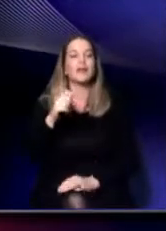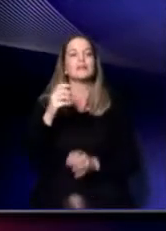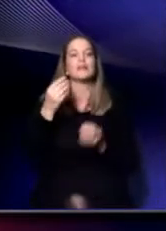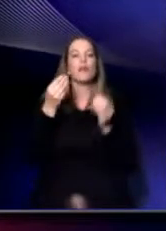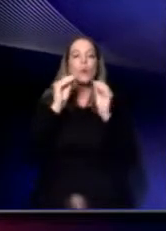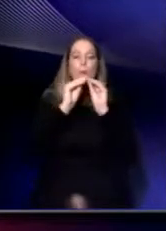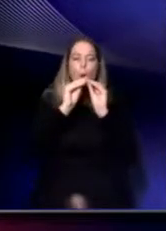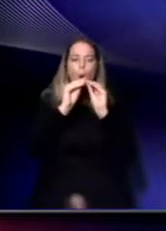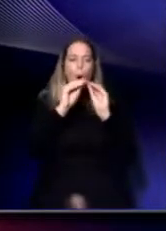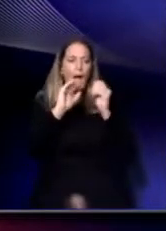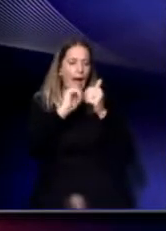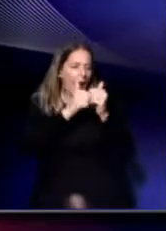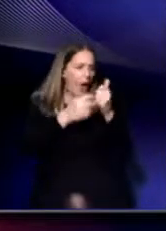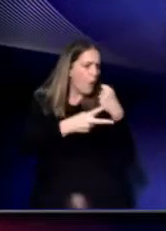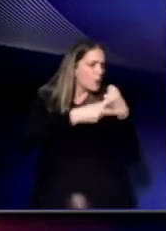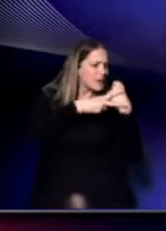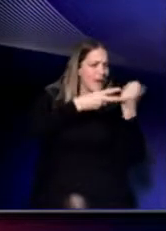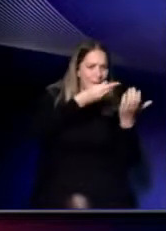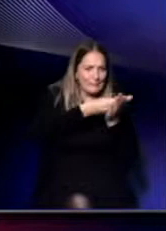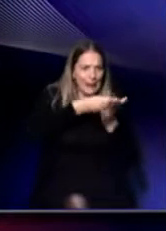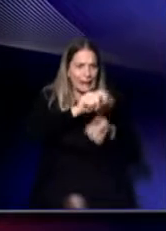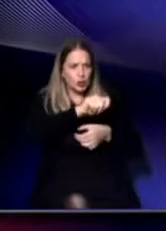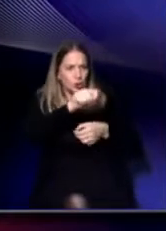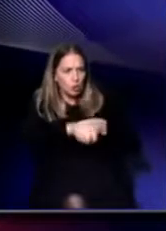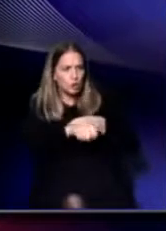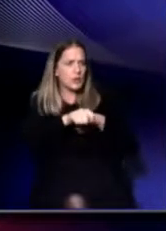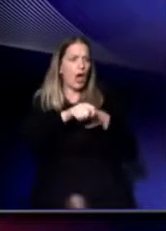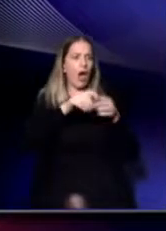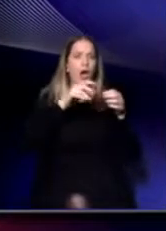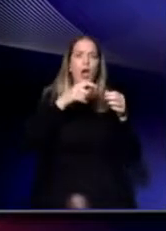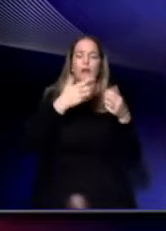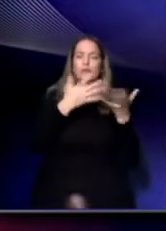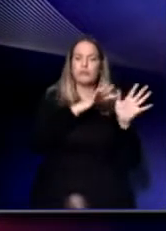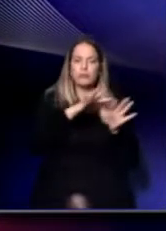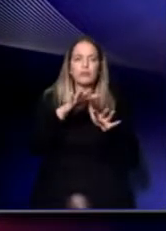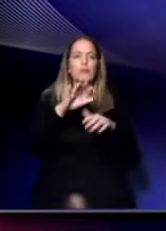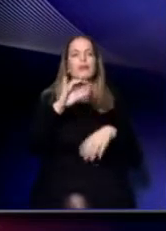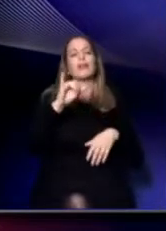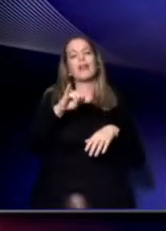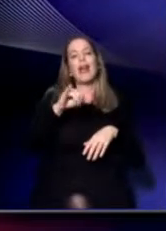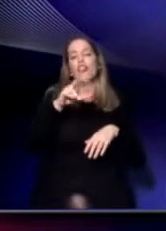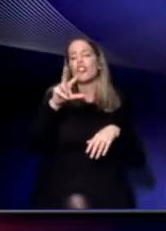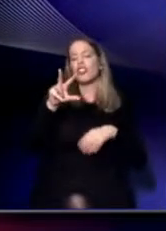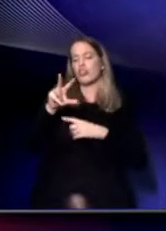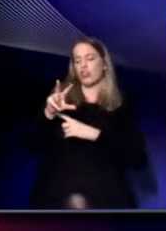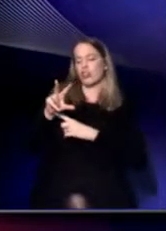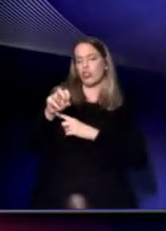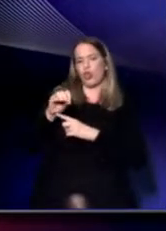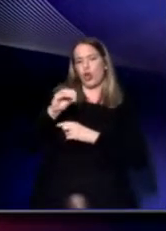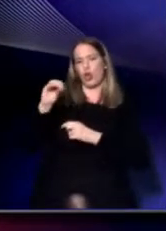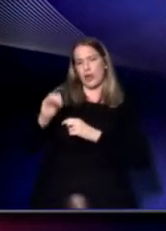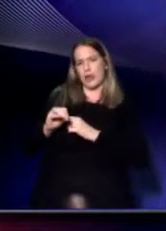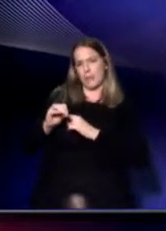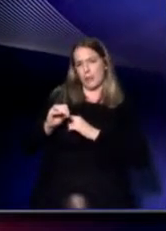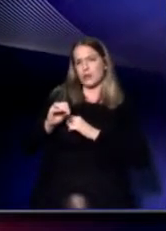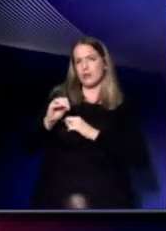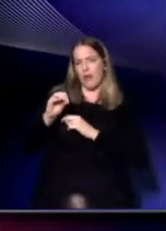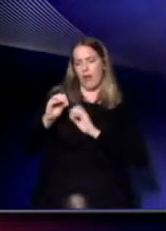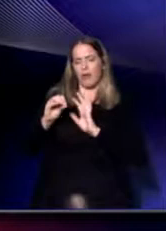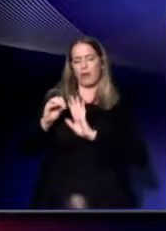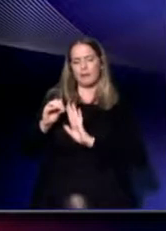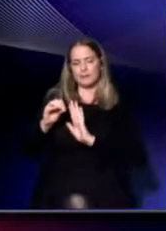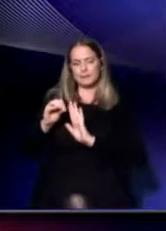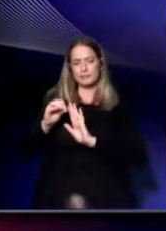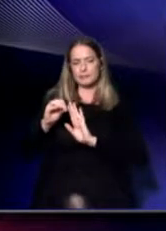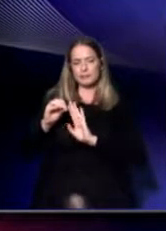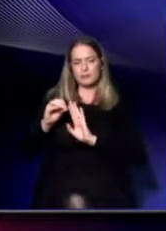efficiencies in Tucson, but the 30% will, just by the definition of